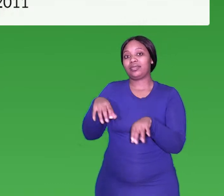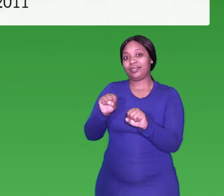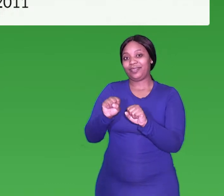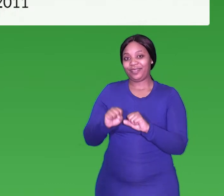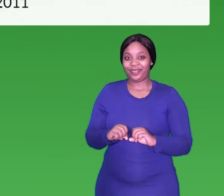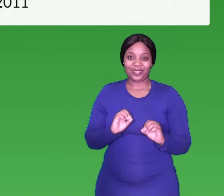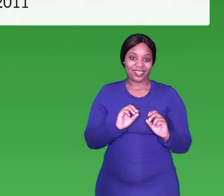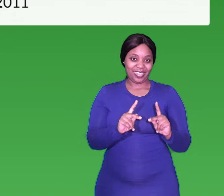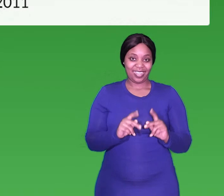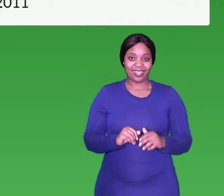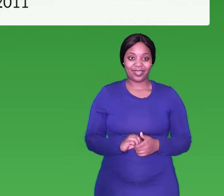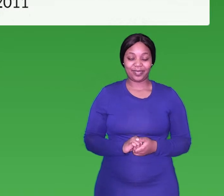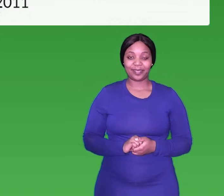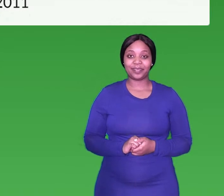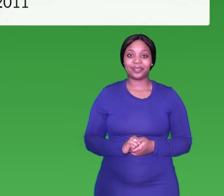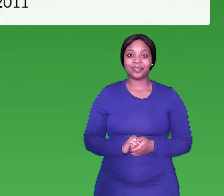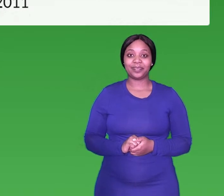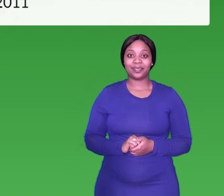Okay.